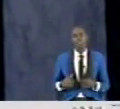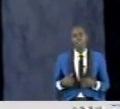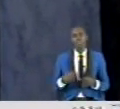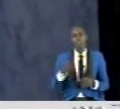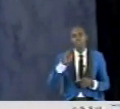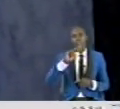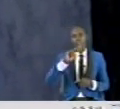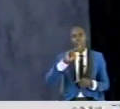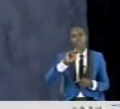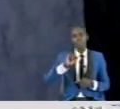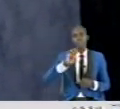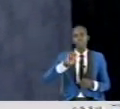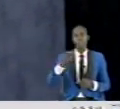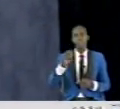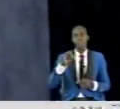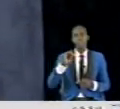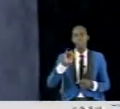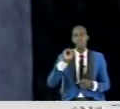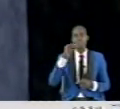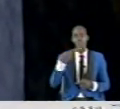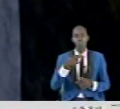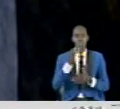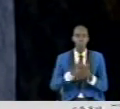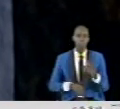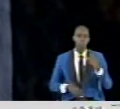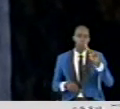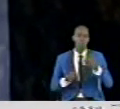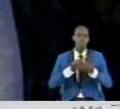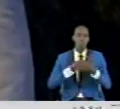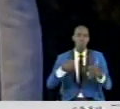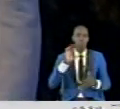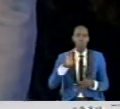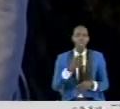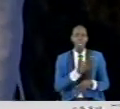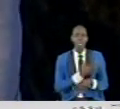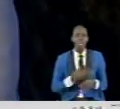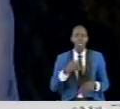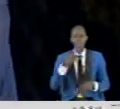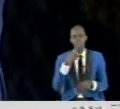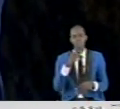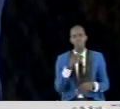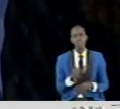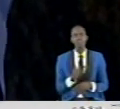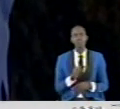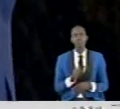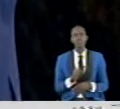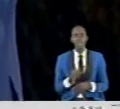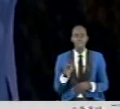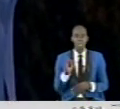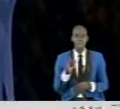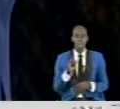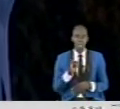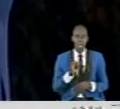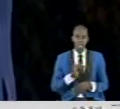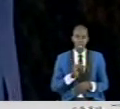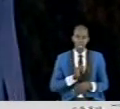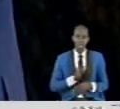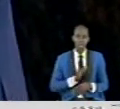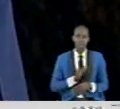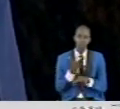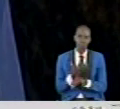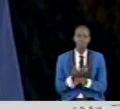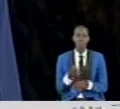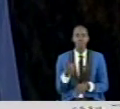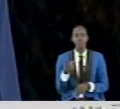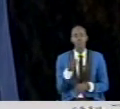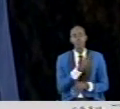chapter 1 verse 5. and said and beseech thee O Lord